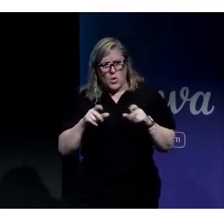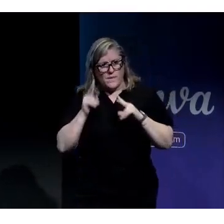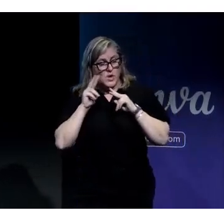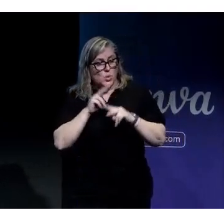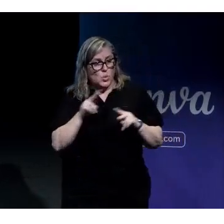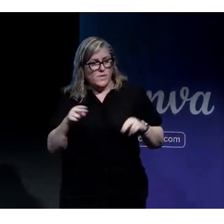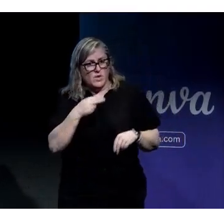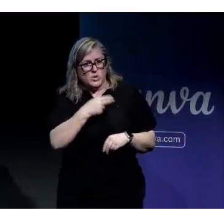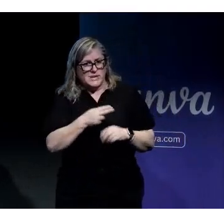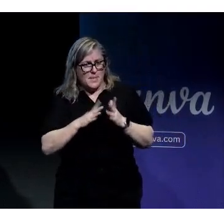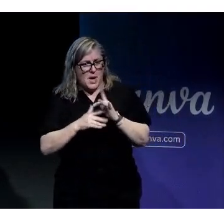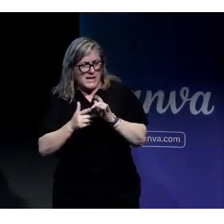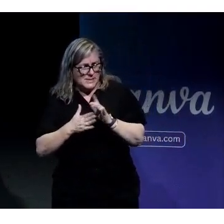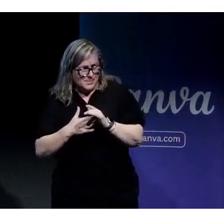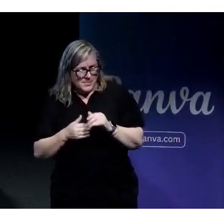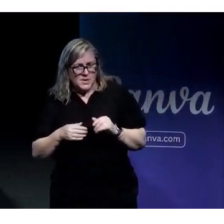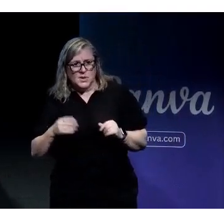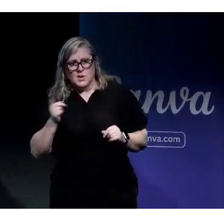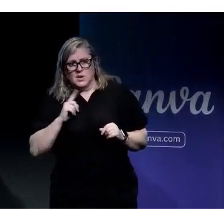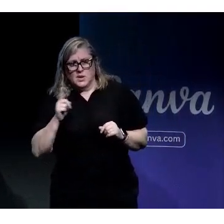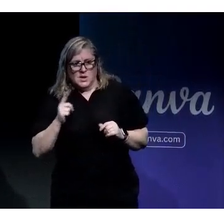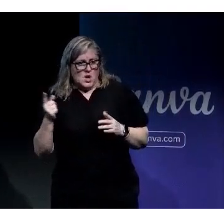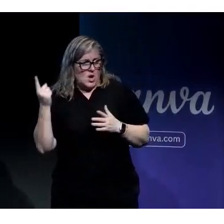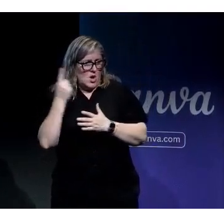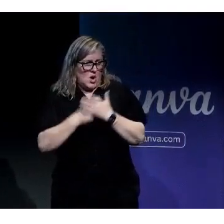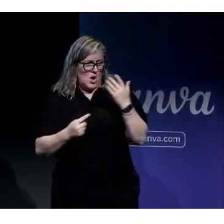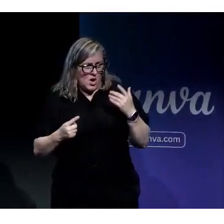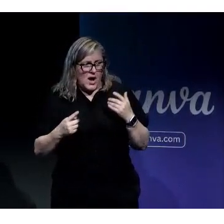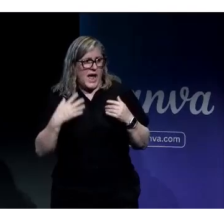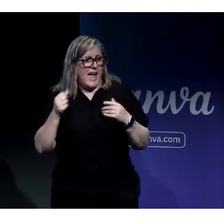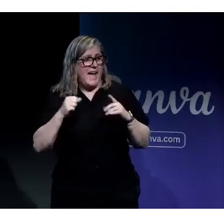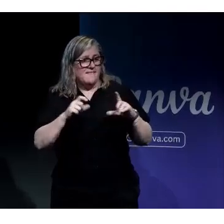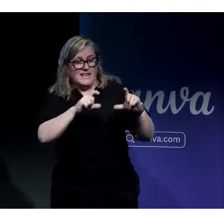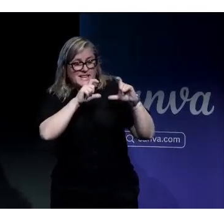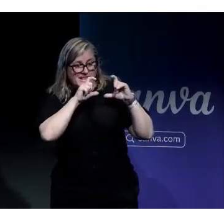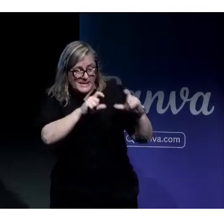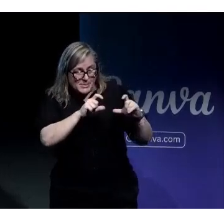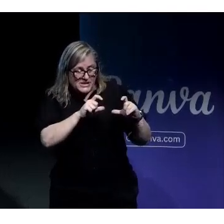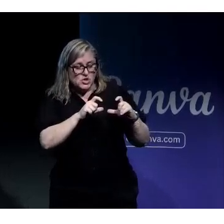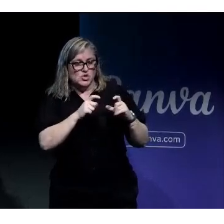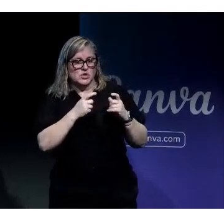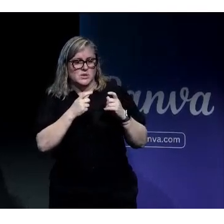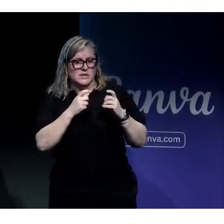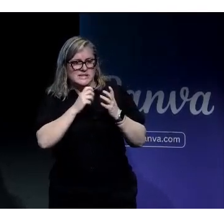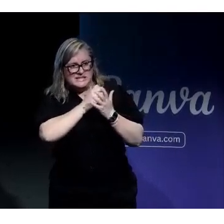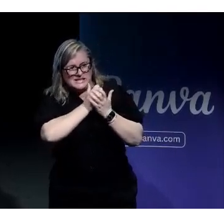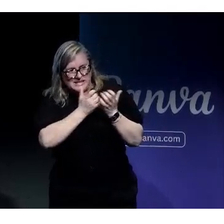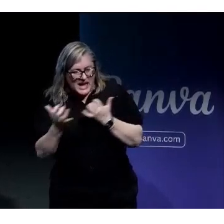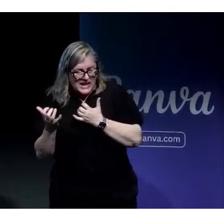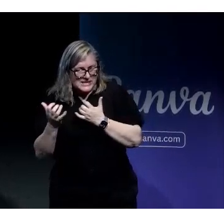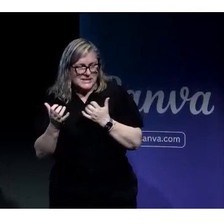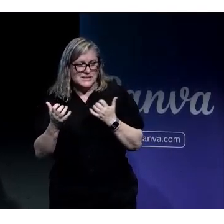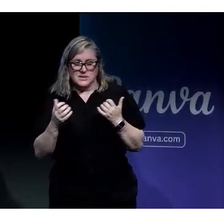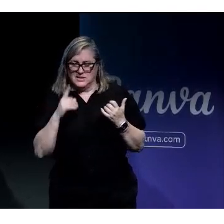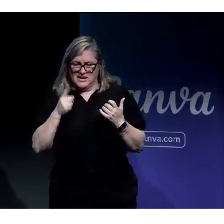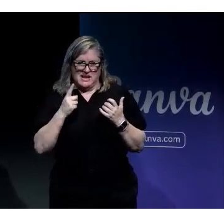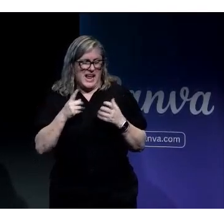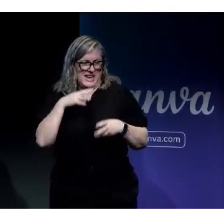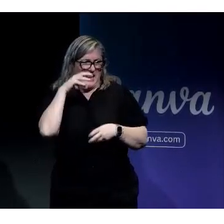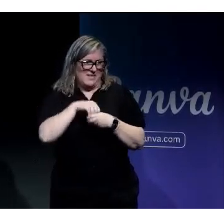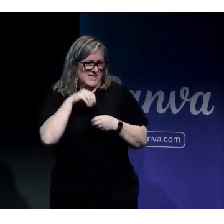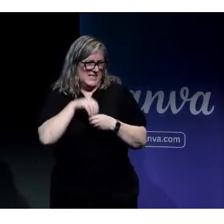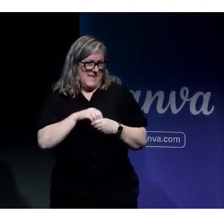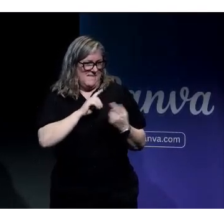have a tab can own either an image, text, or a pane, and a pane can have a bunch of stuff inside of